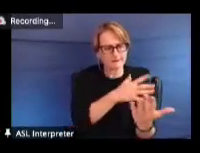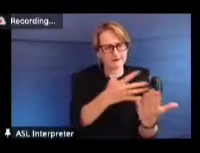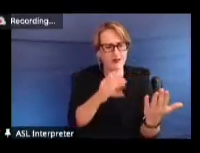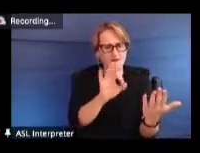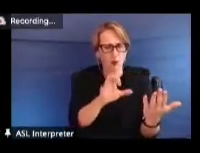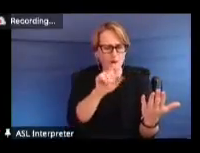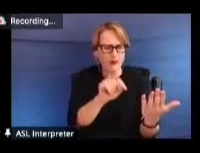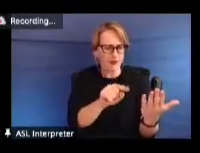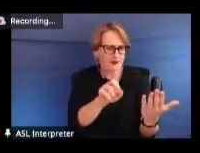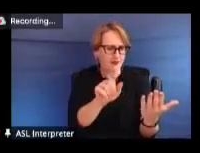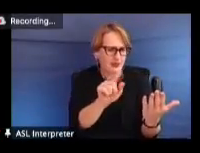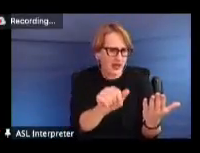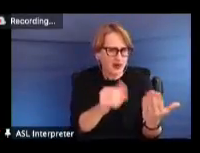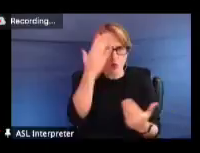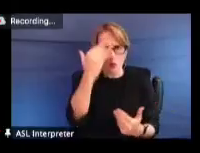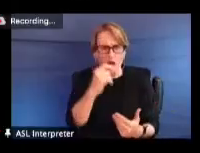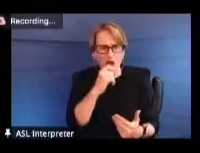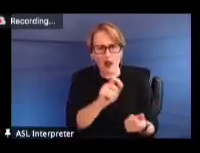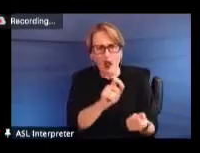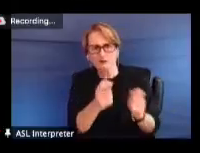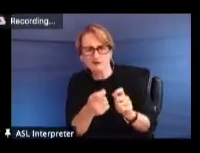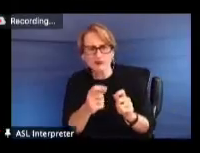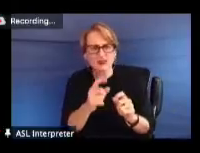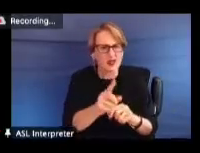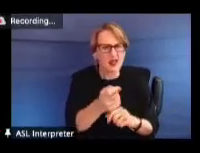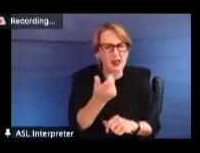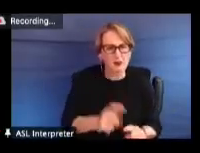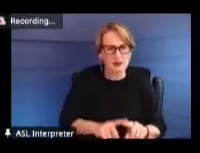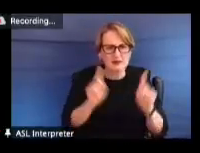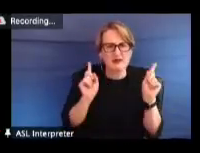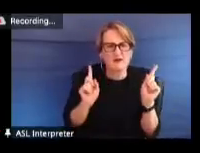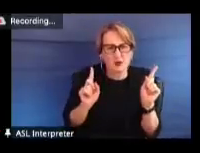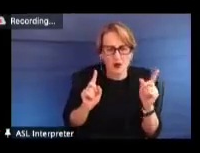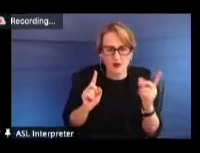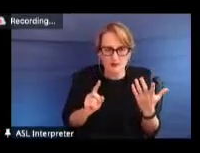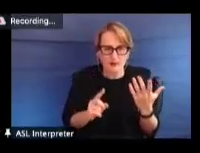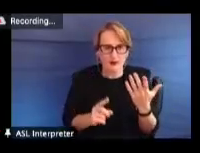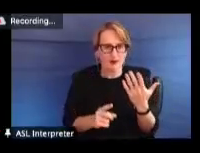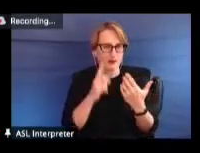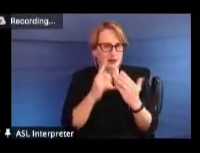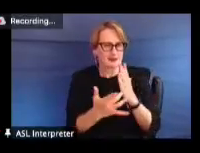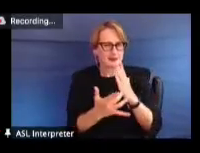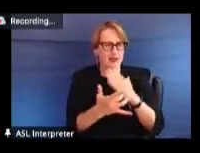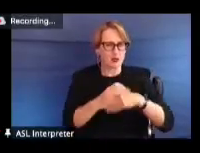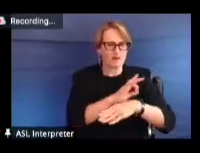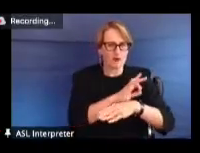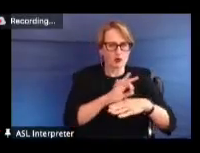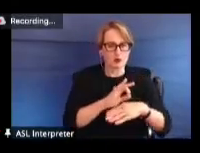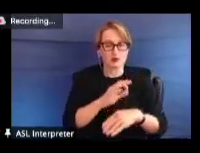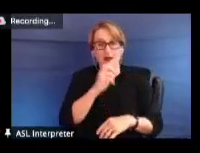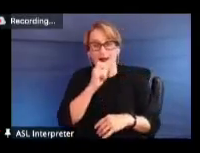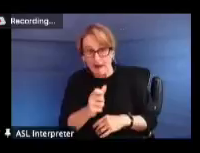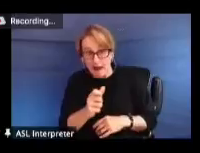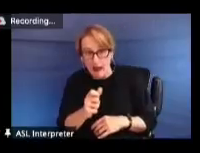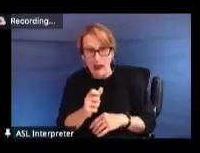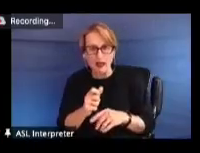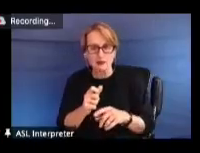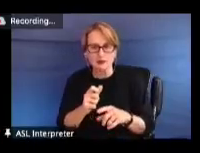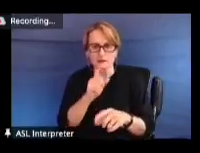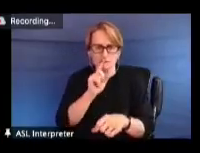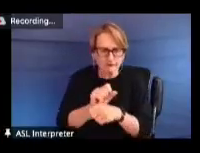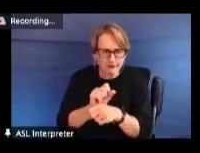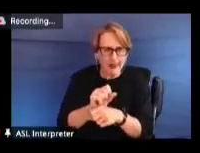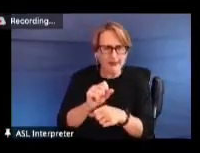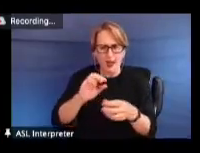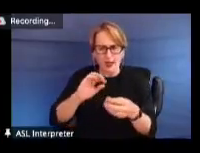can't we do X? So that's a function of, it's a technical function versus the data being done wrong or